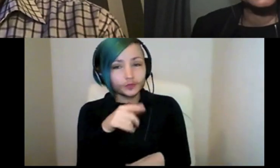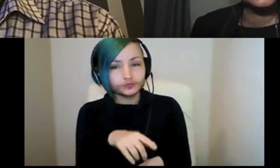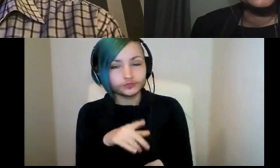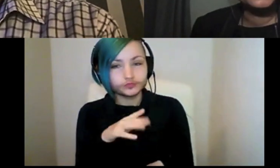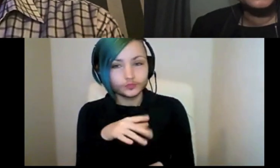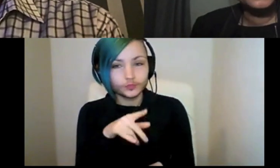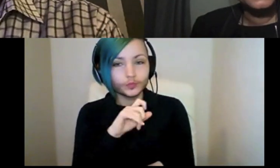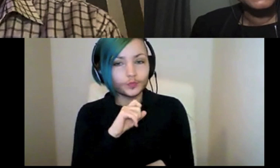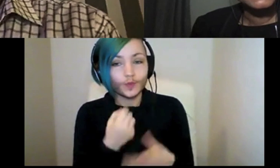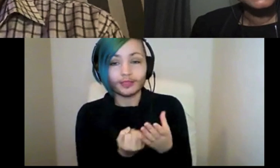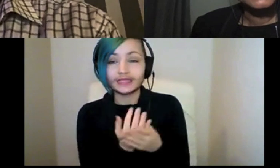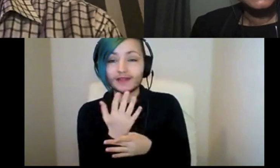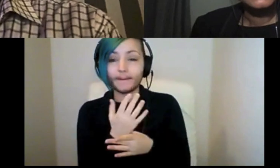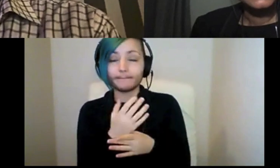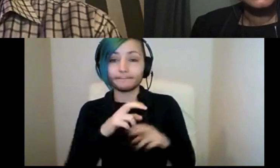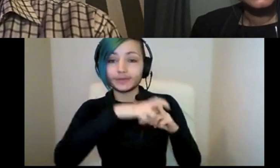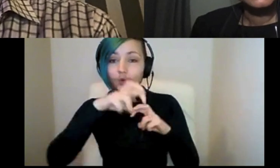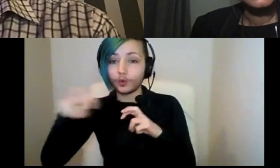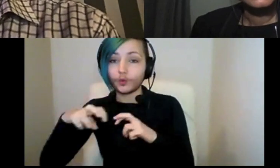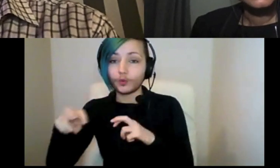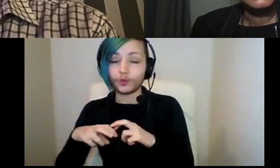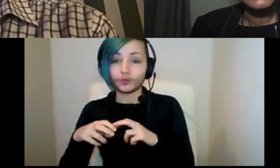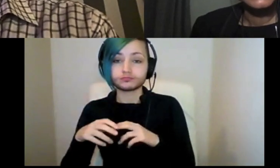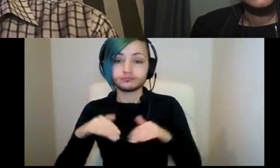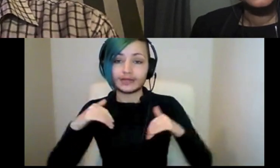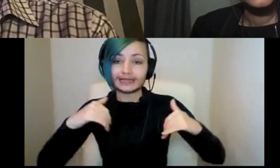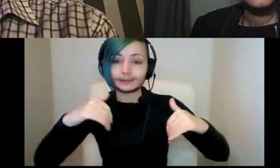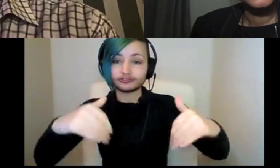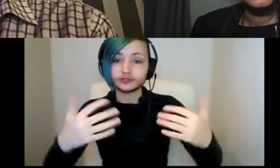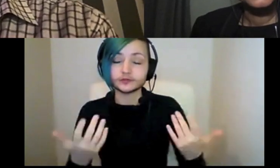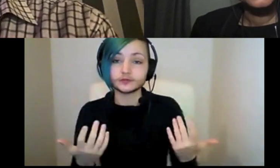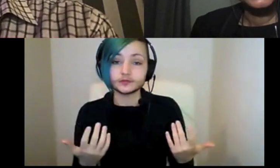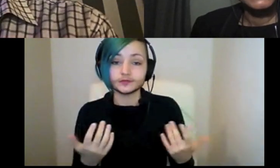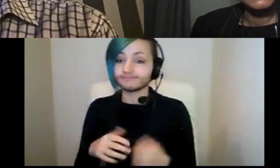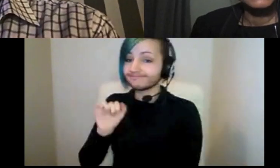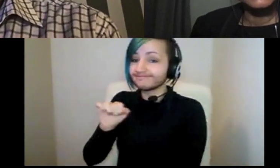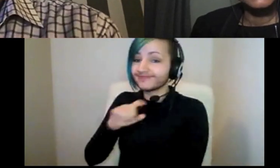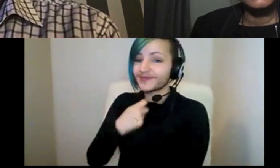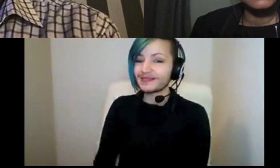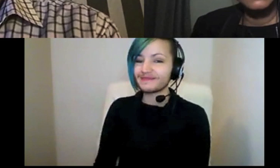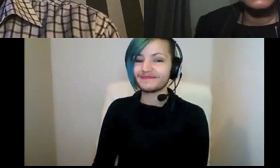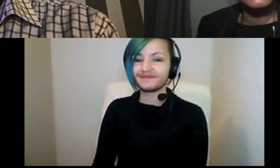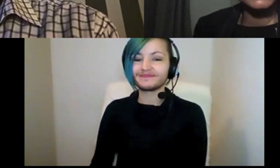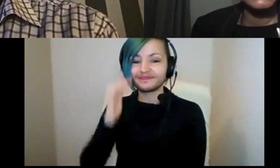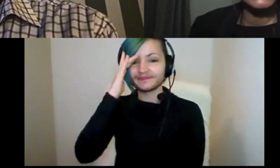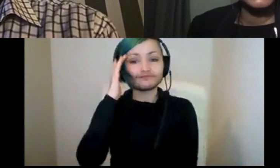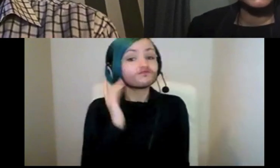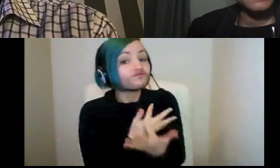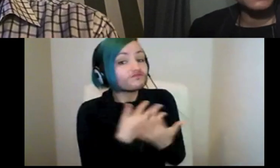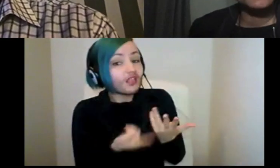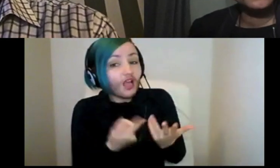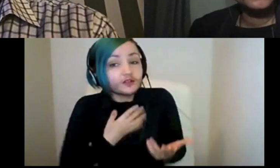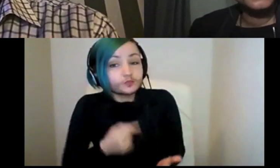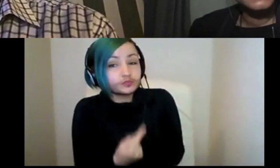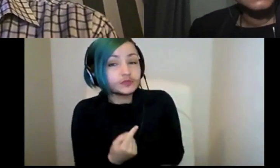aren't you? Yeah, I'll probably use it for that. Yeah. Yeah. Month. Great. Anyway, anything else you want to say just to wrap